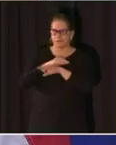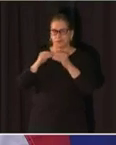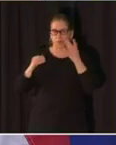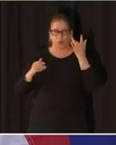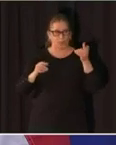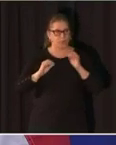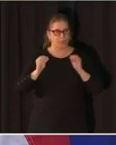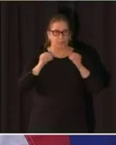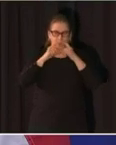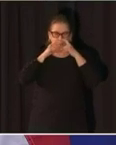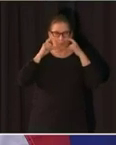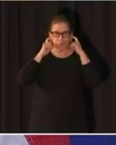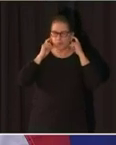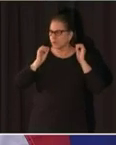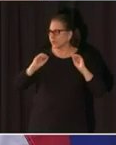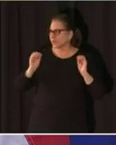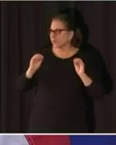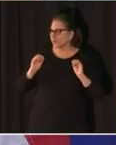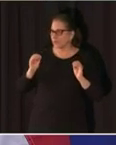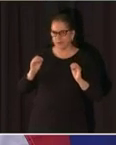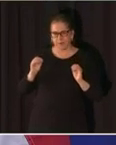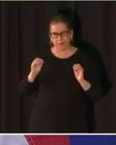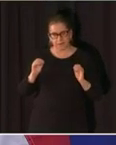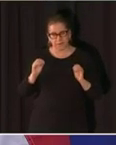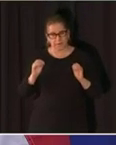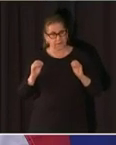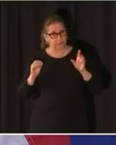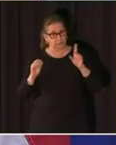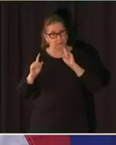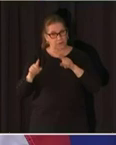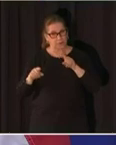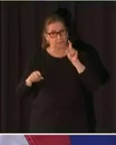mask or mouth cover.